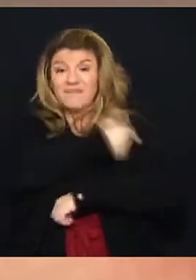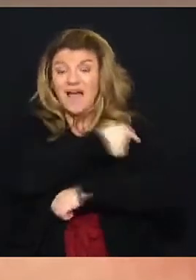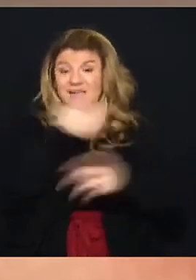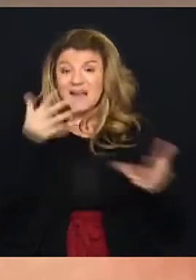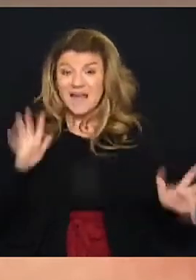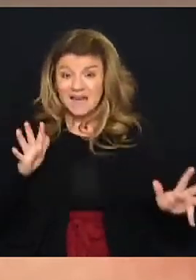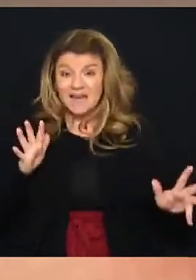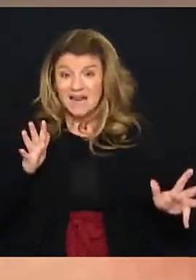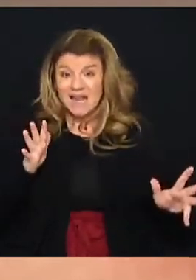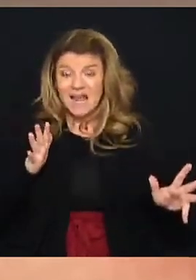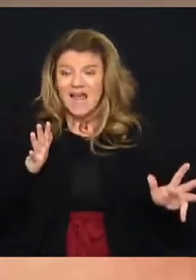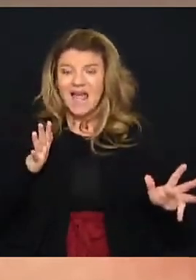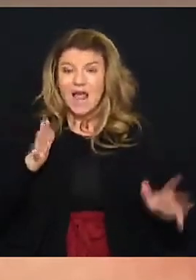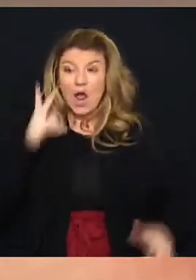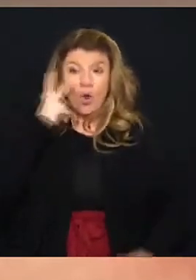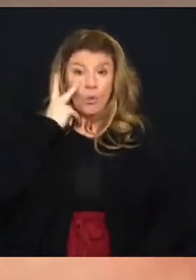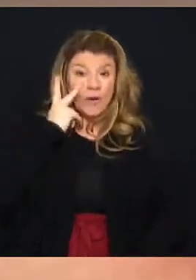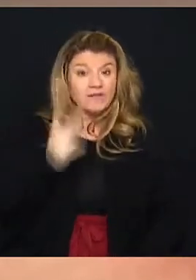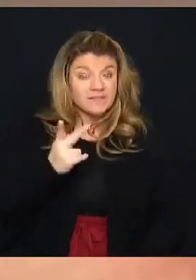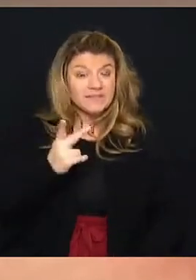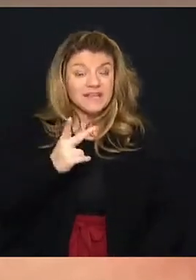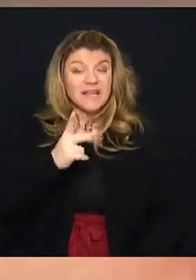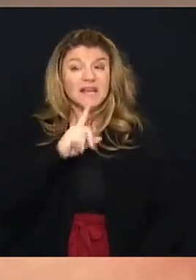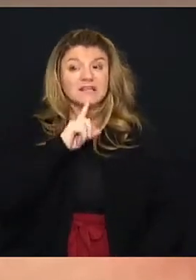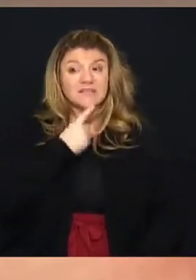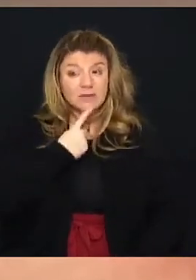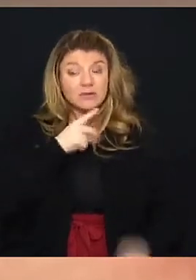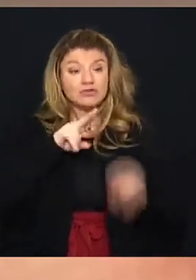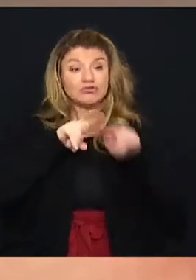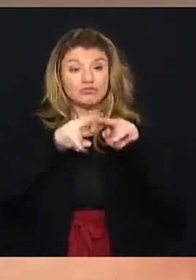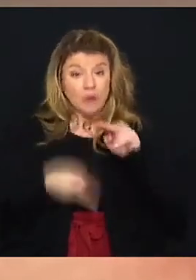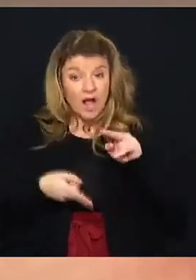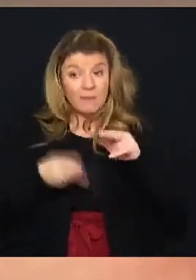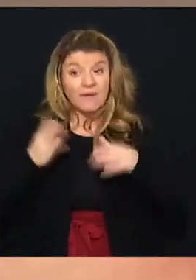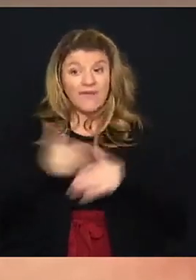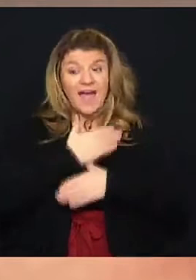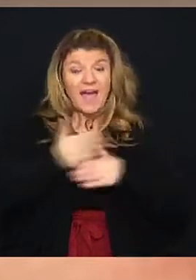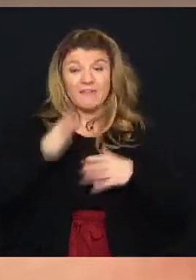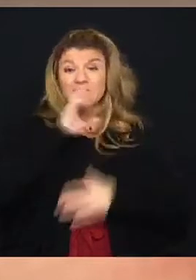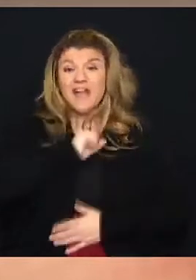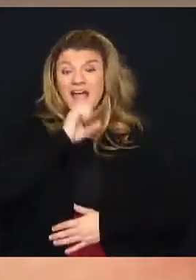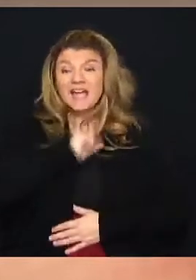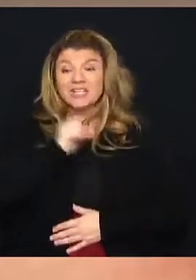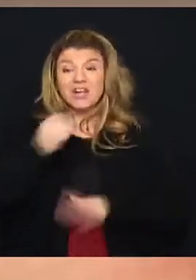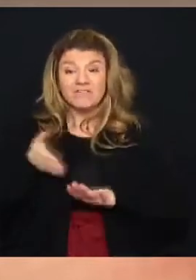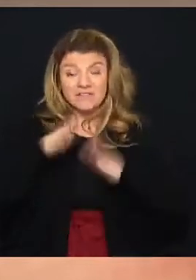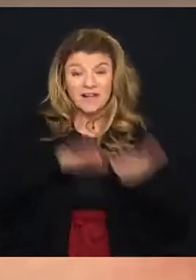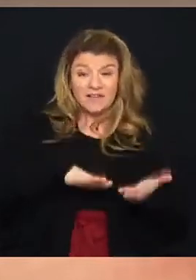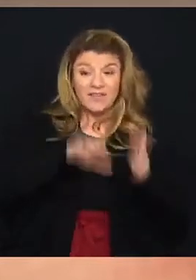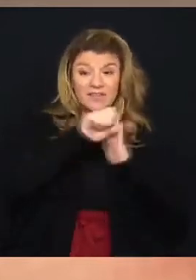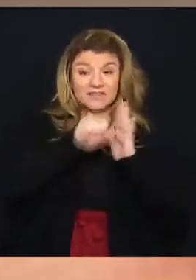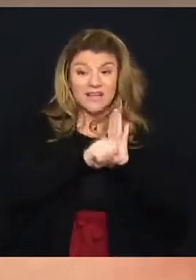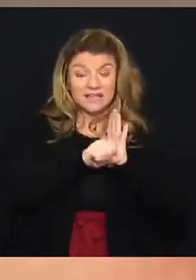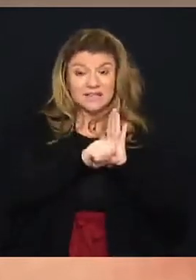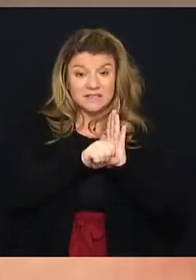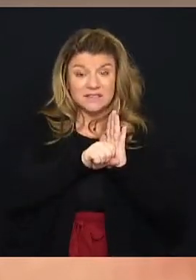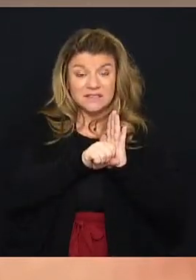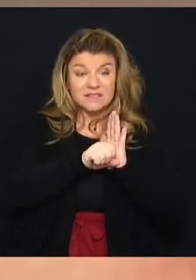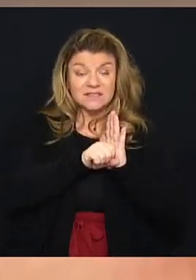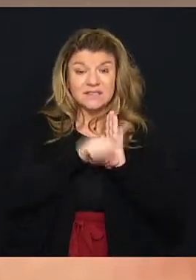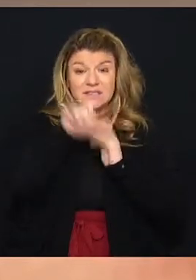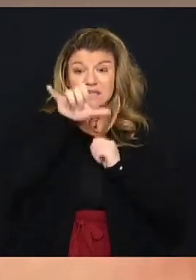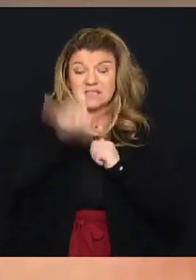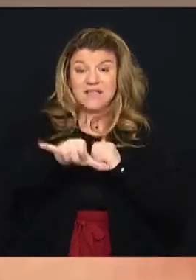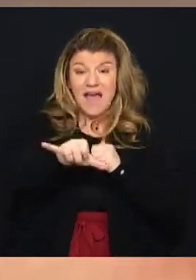vaccinated. And we have seen a significant drop in the average age of death in our state. That